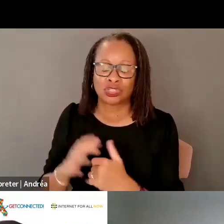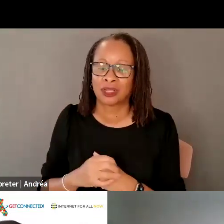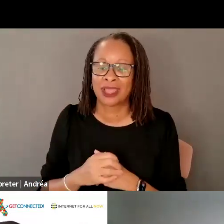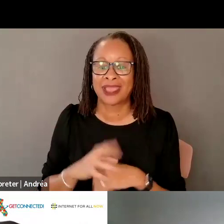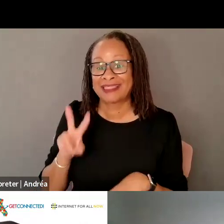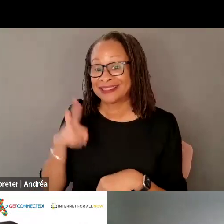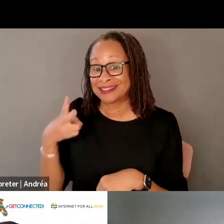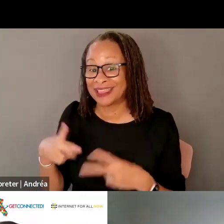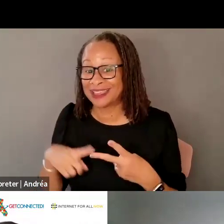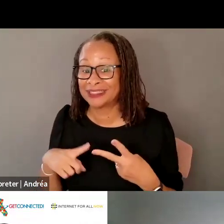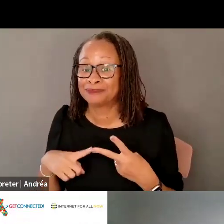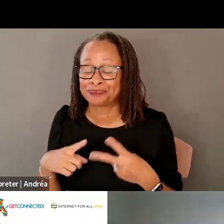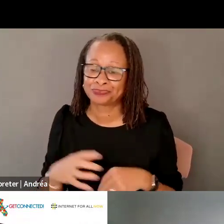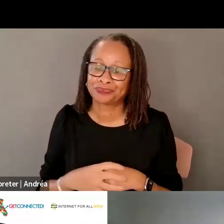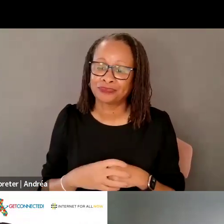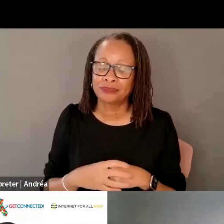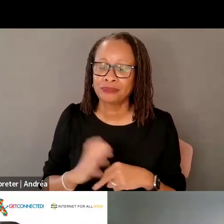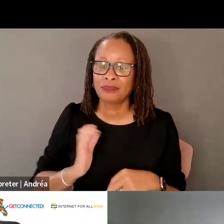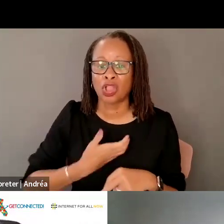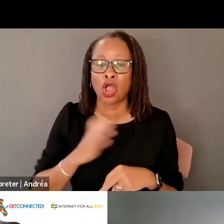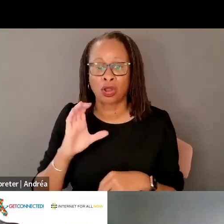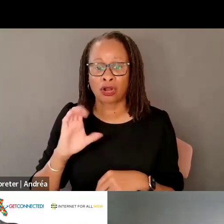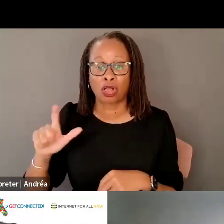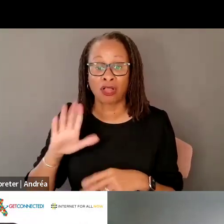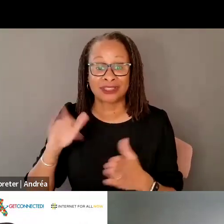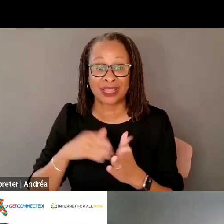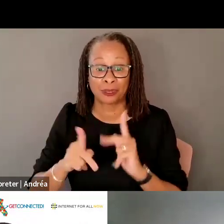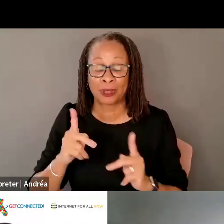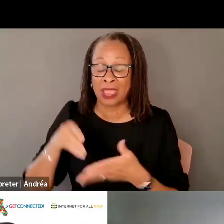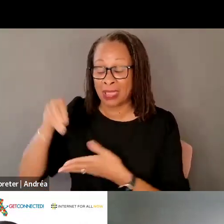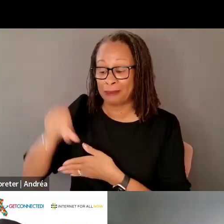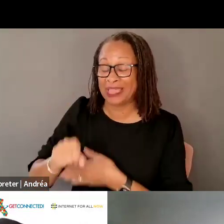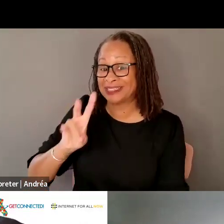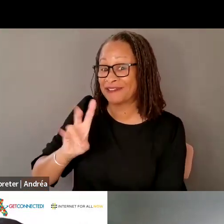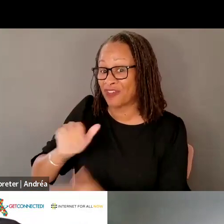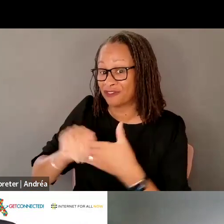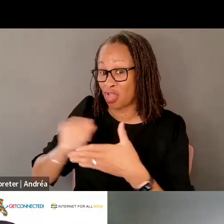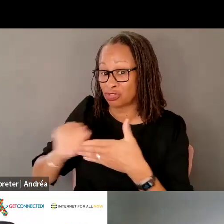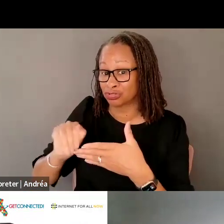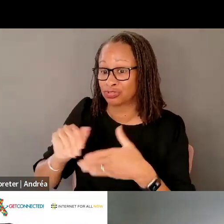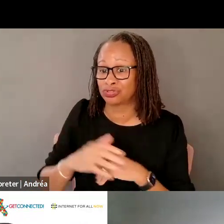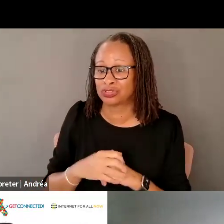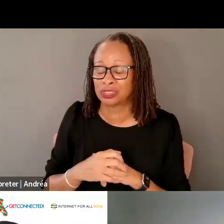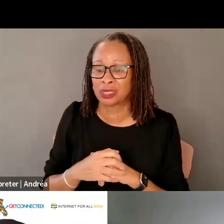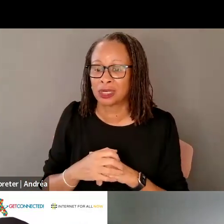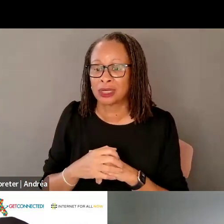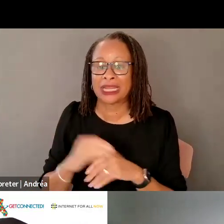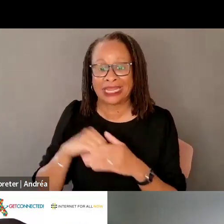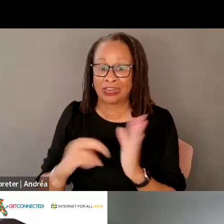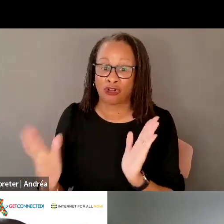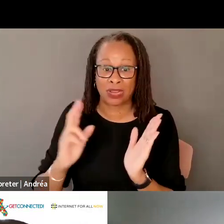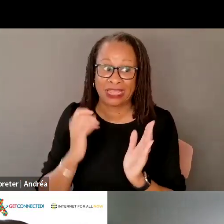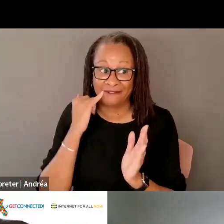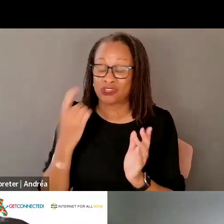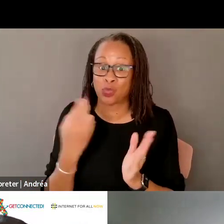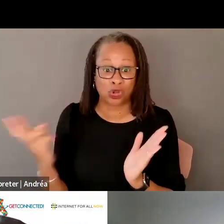second is, and then our call center folks are paid $75 an enrollment. So